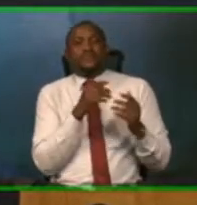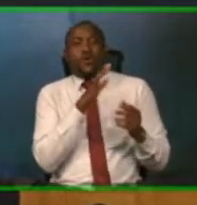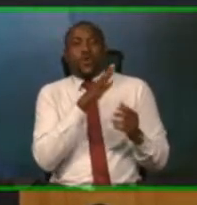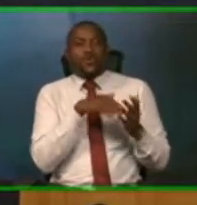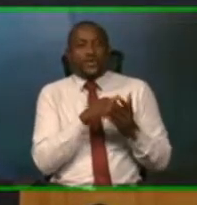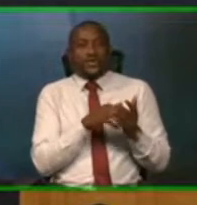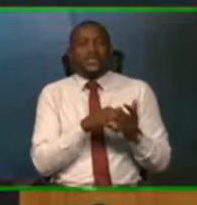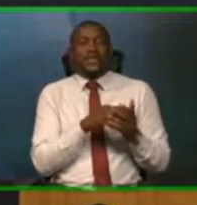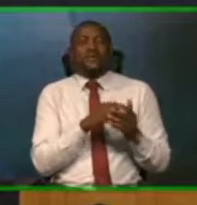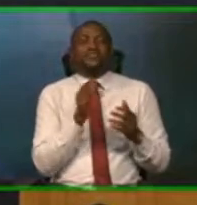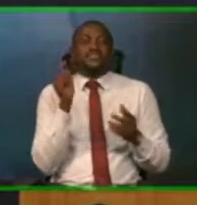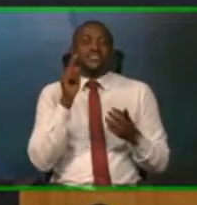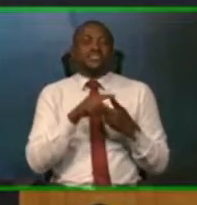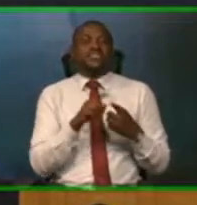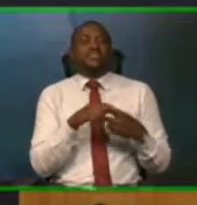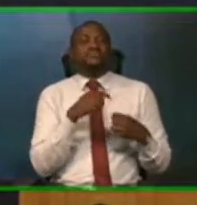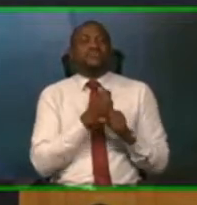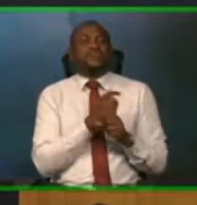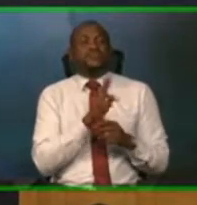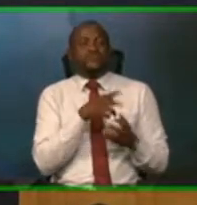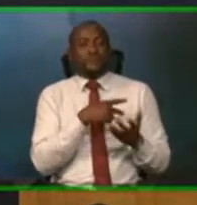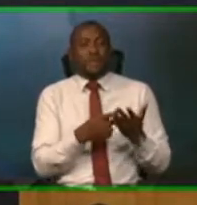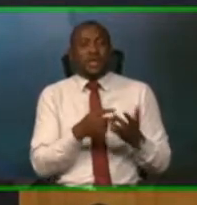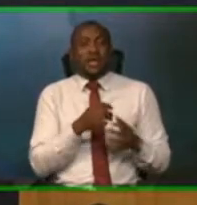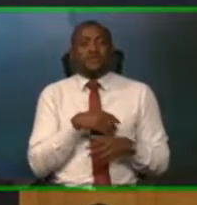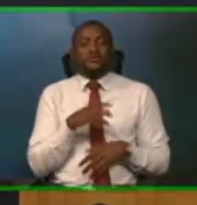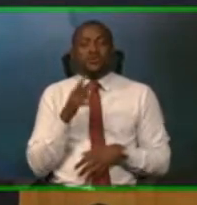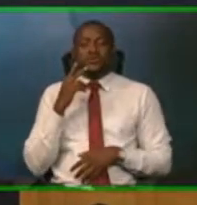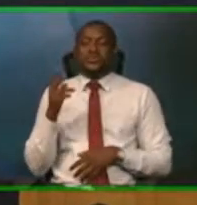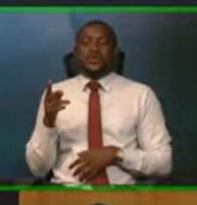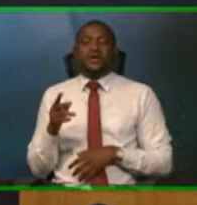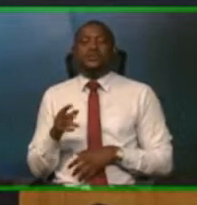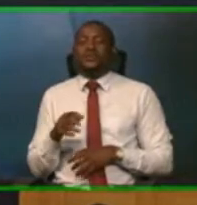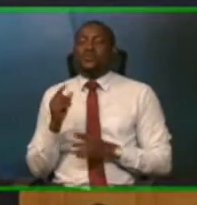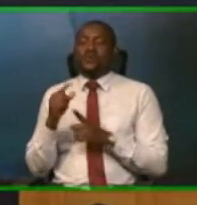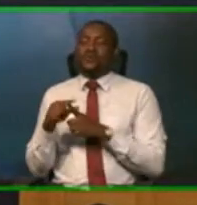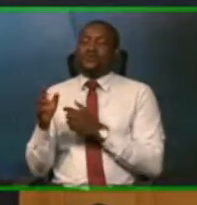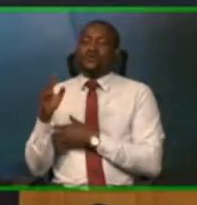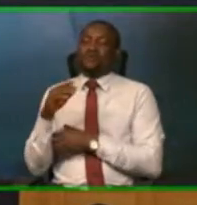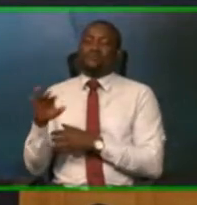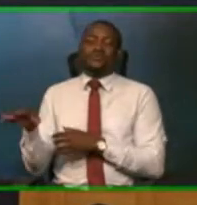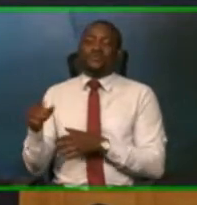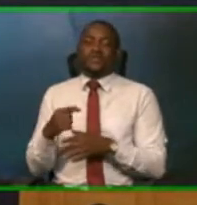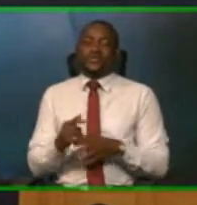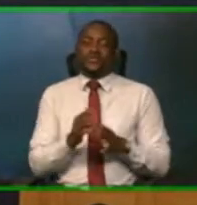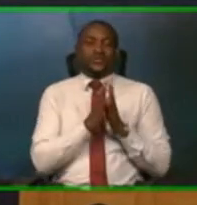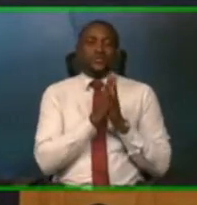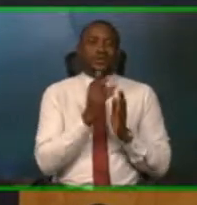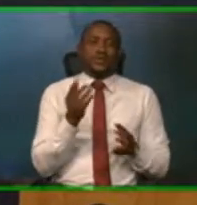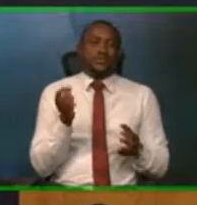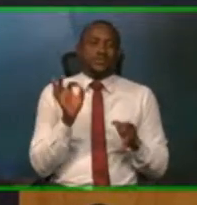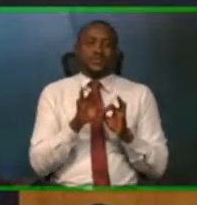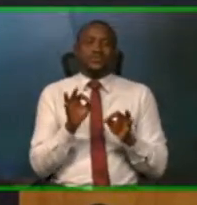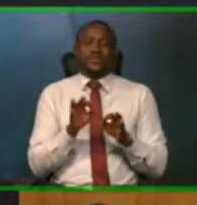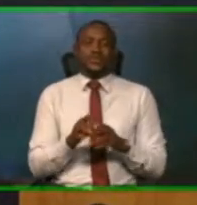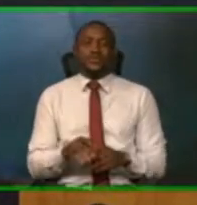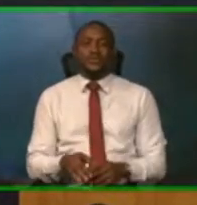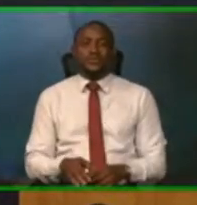To one who has de-emphasized the supremacy of the word of God, I'll be wrapping up by showing you